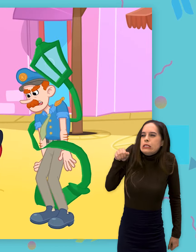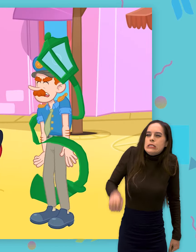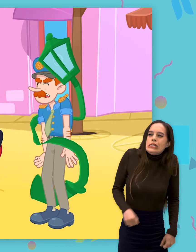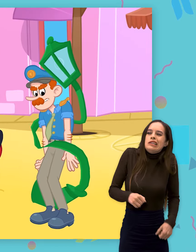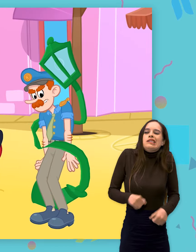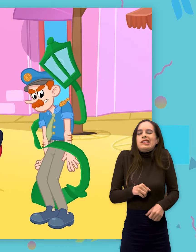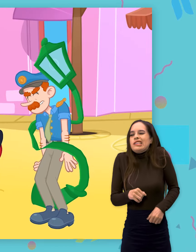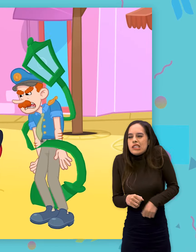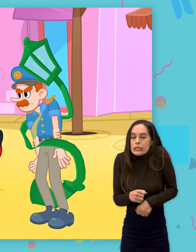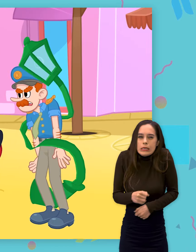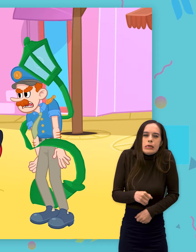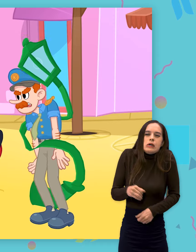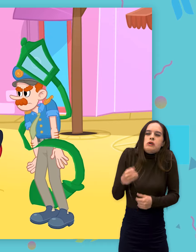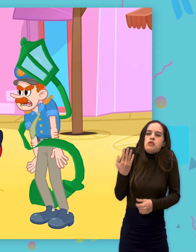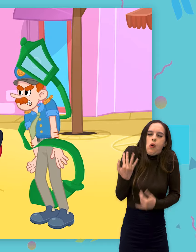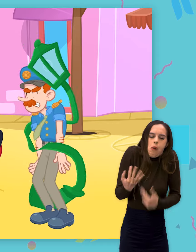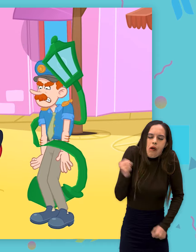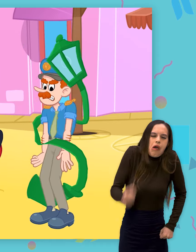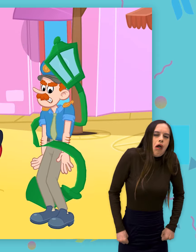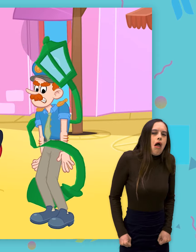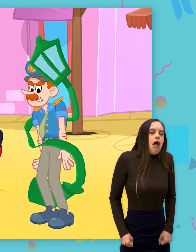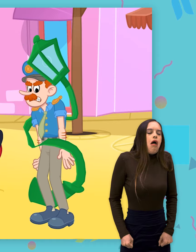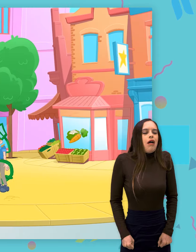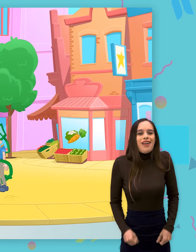Yeah. I'll be there in a minute.